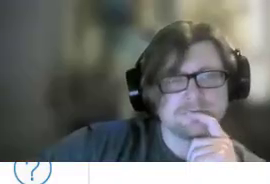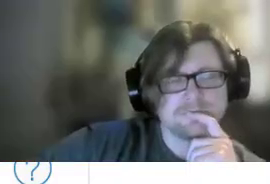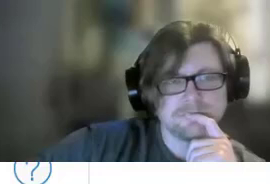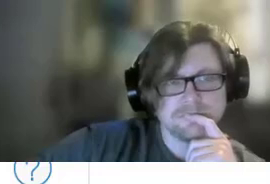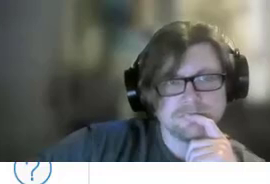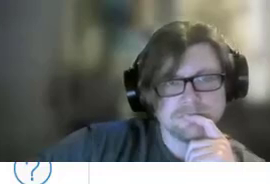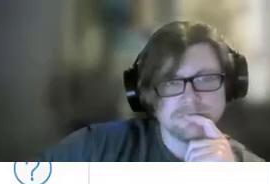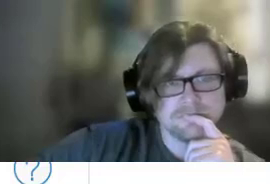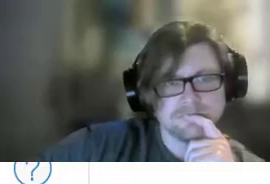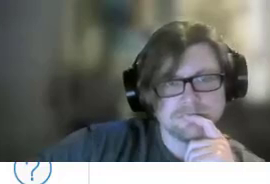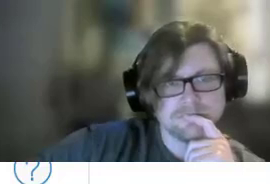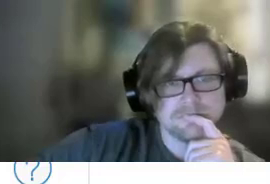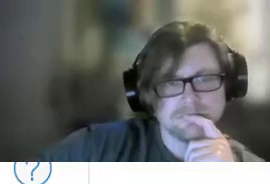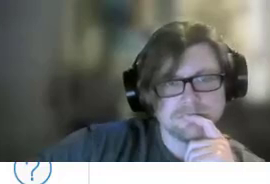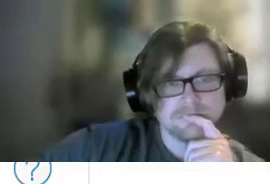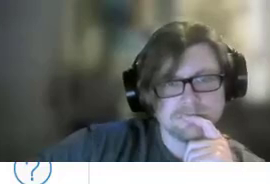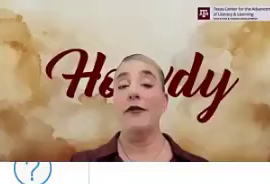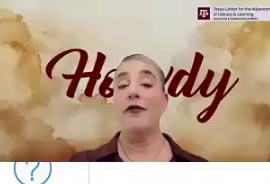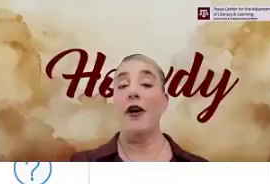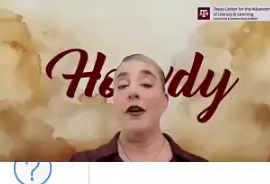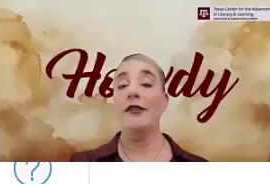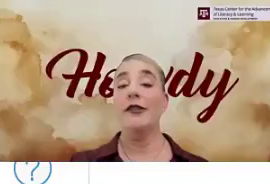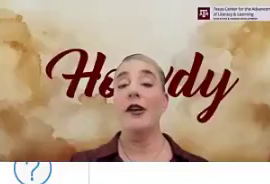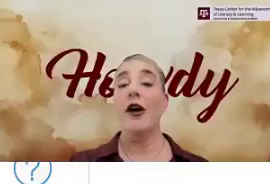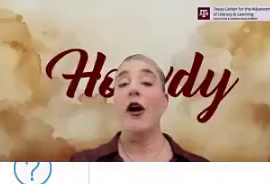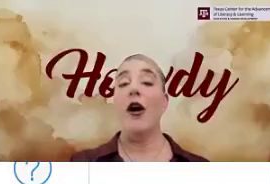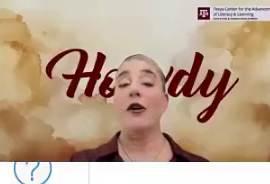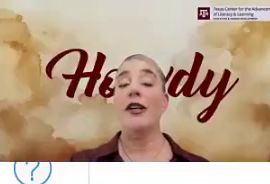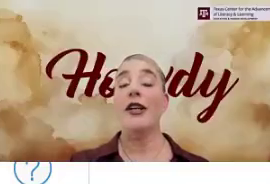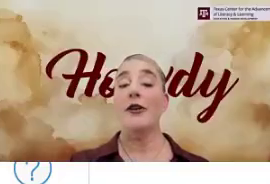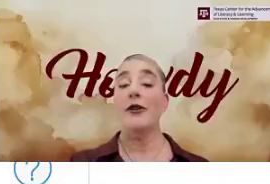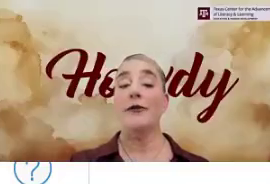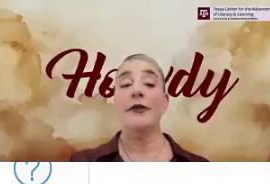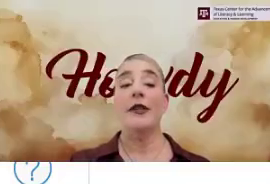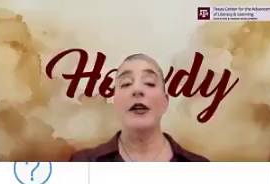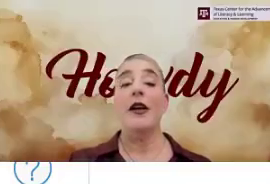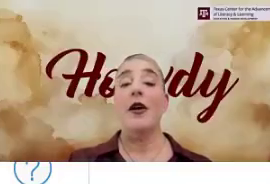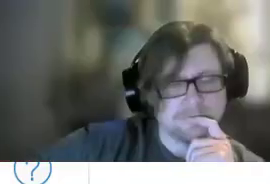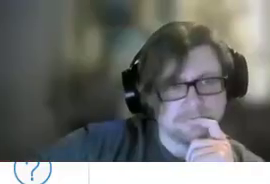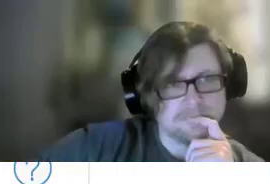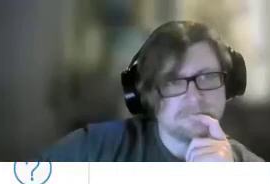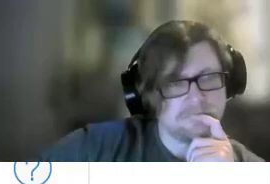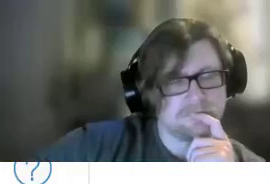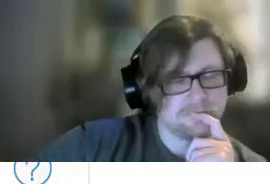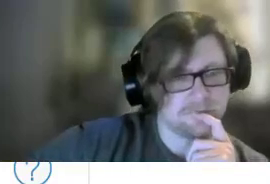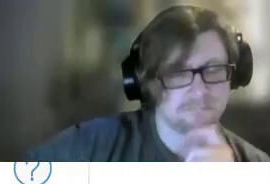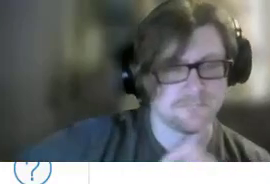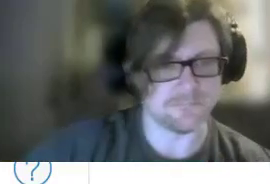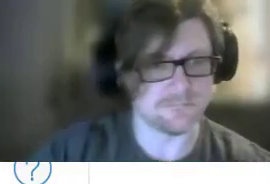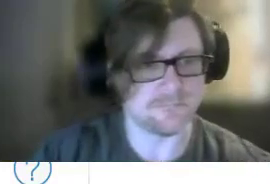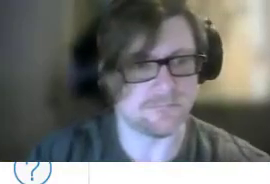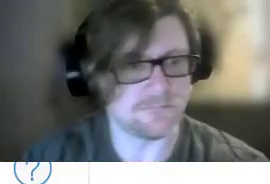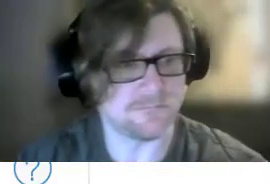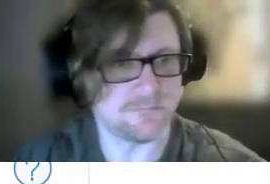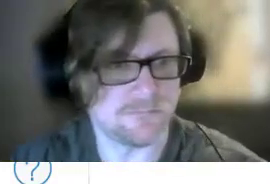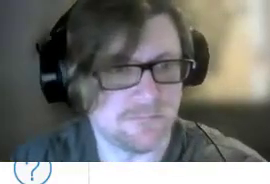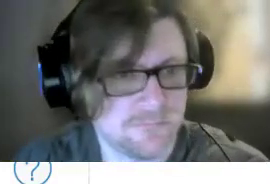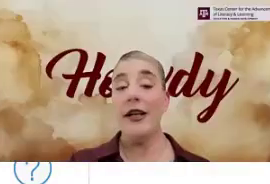okay? Examples of sans serif fonts are here. They're very